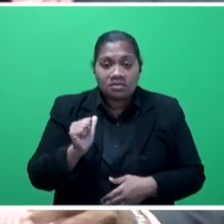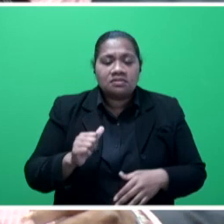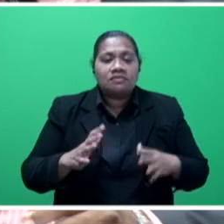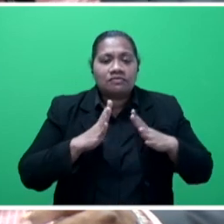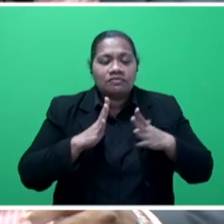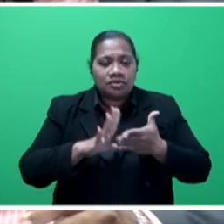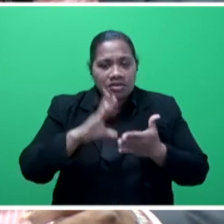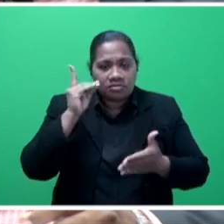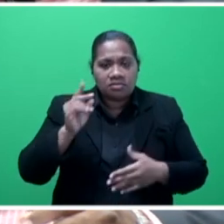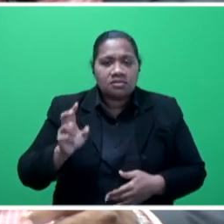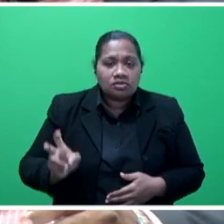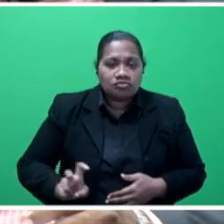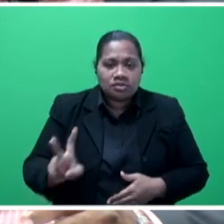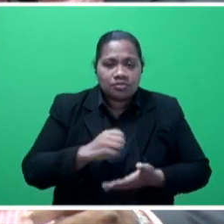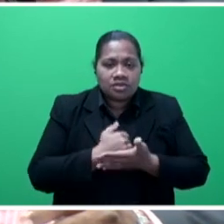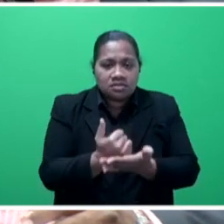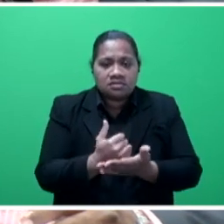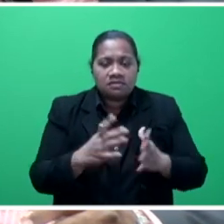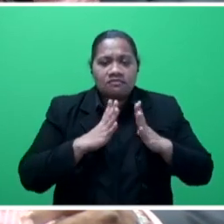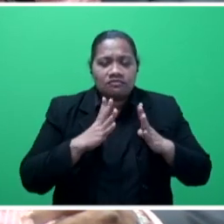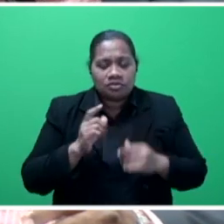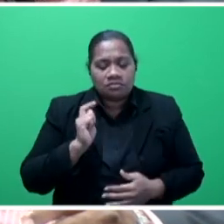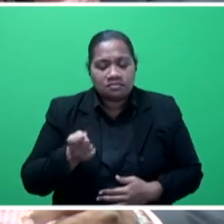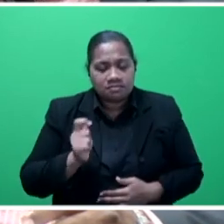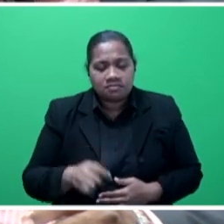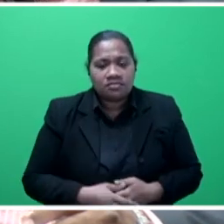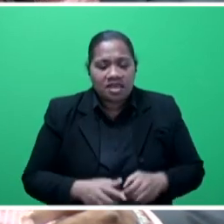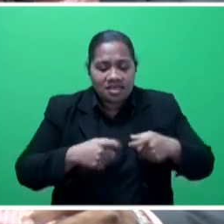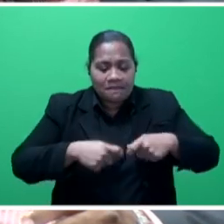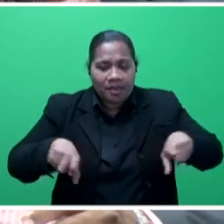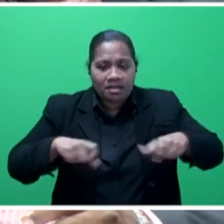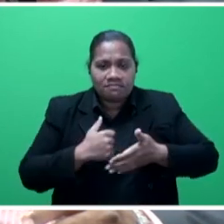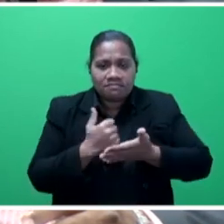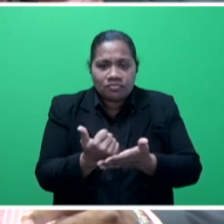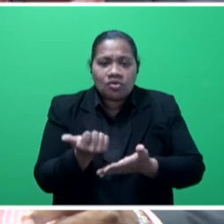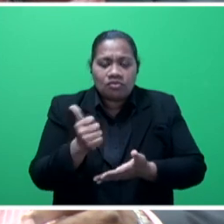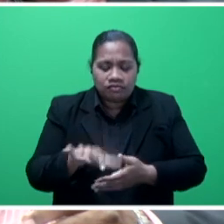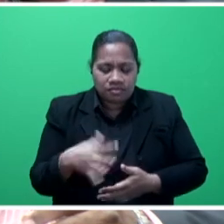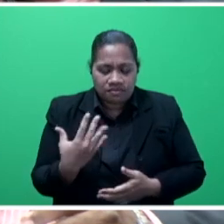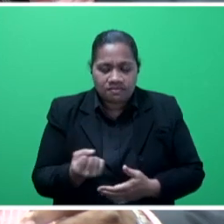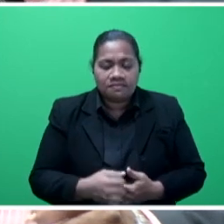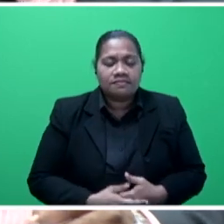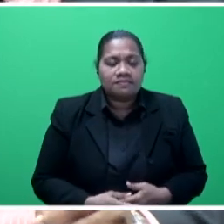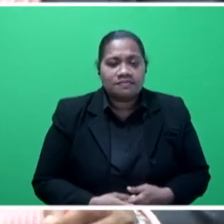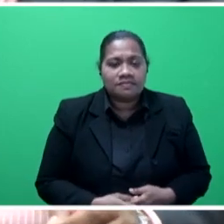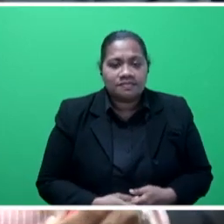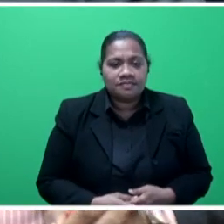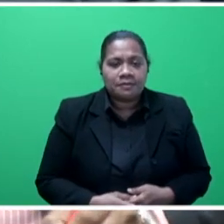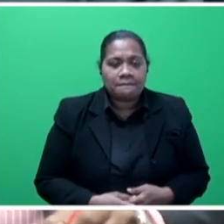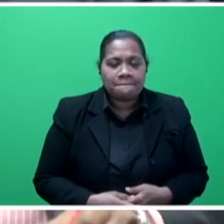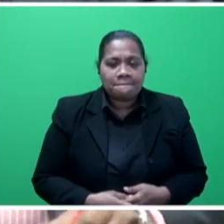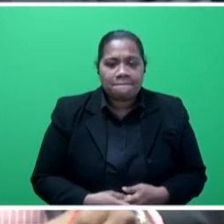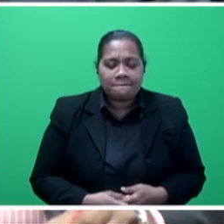education, transport assistance, free textbooks, and sanitary pad assistance already in place. Now you may question